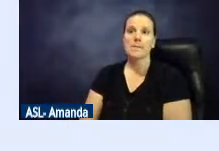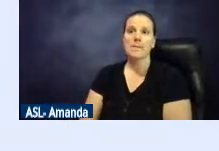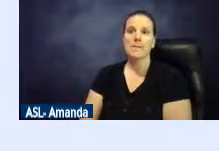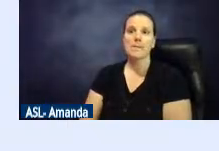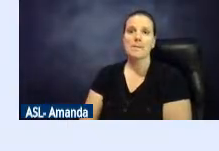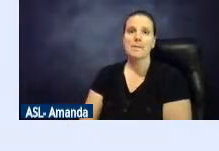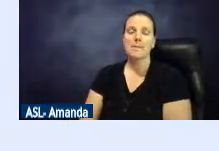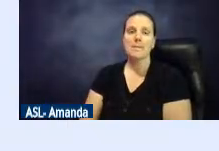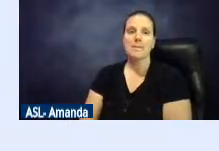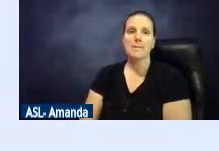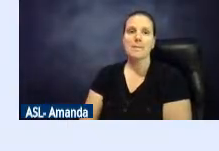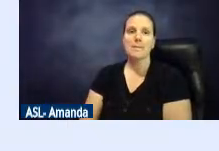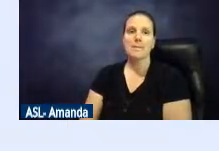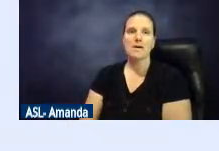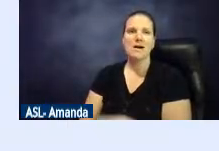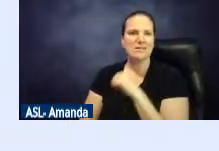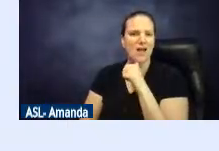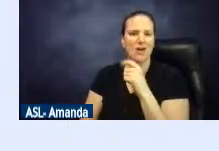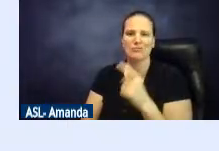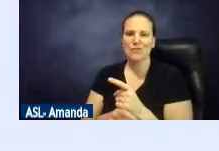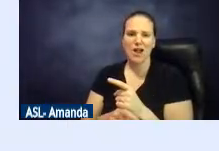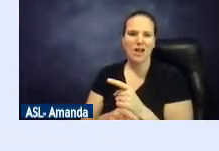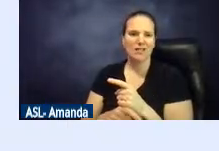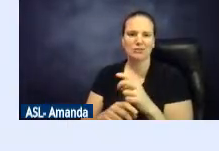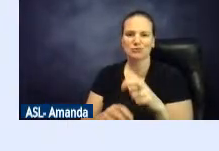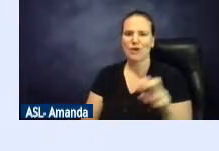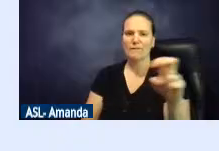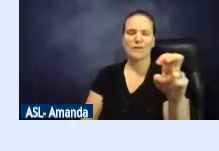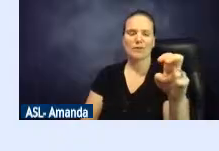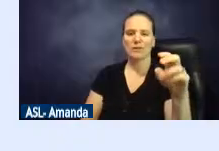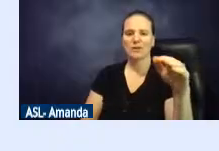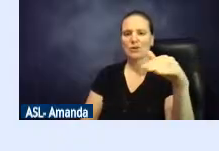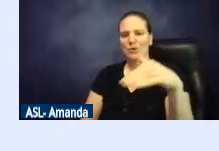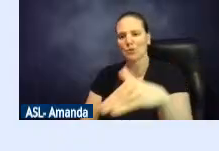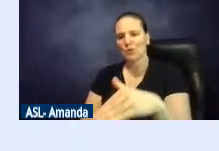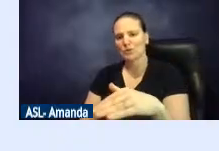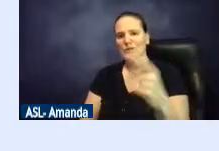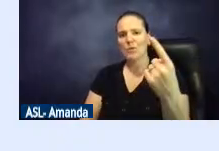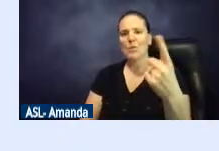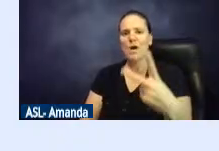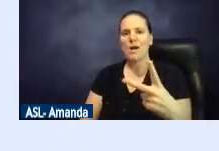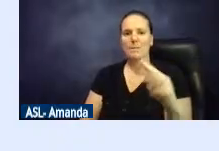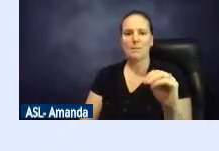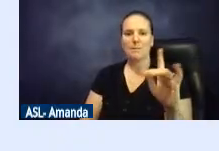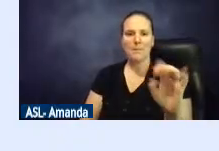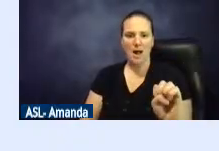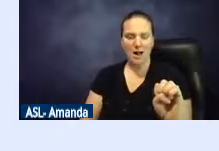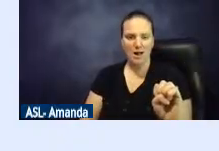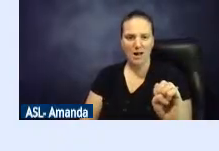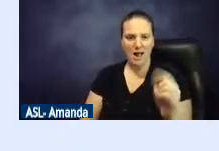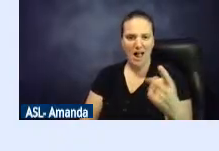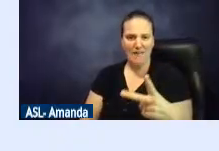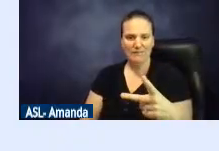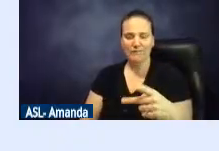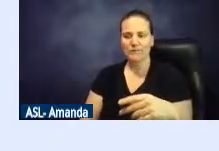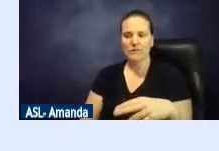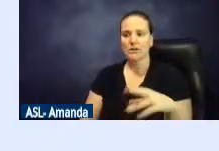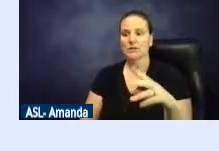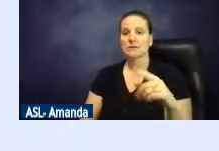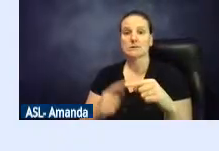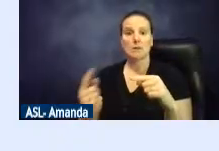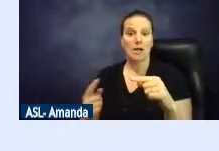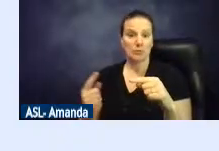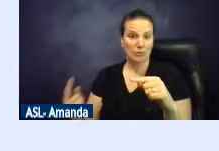This out of direction travel and loss of elevation, at least an additional half mile, not counting the length of the spiral ramp on the bridge,